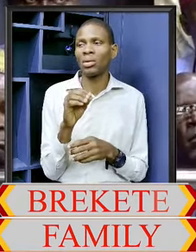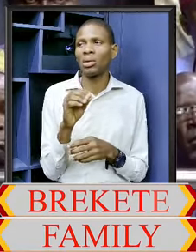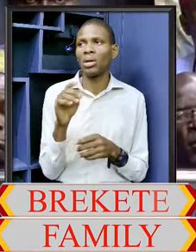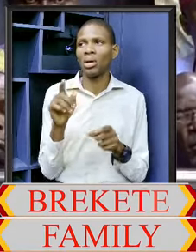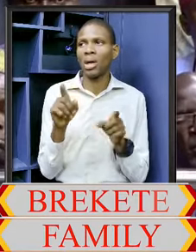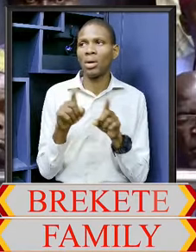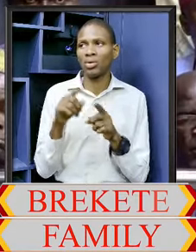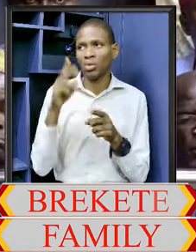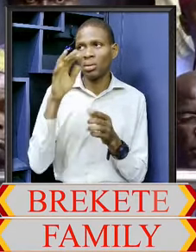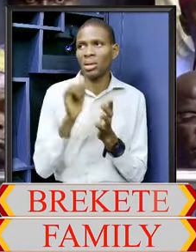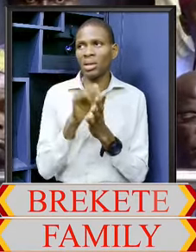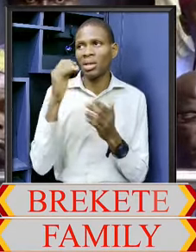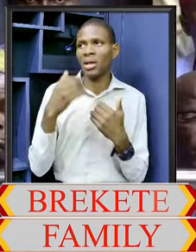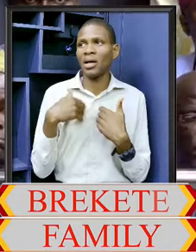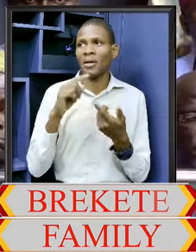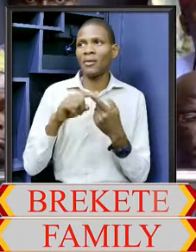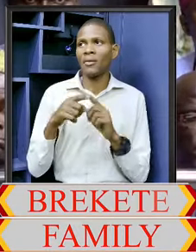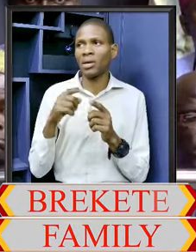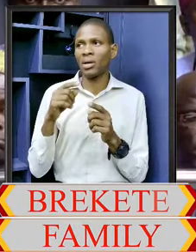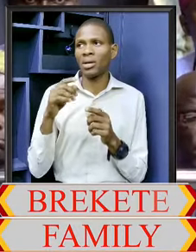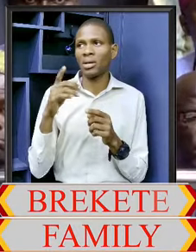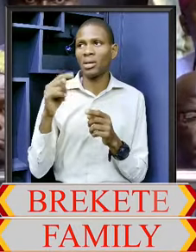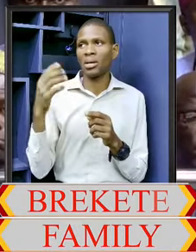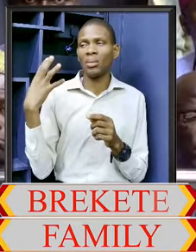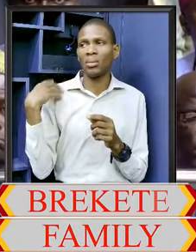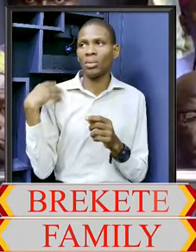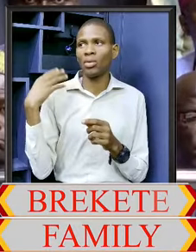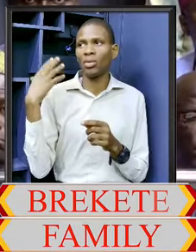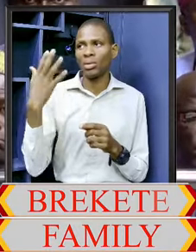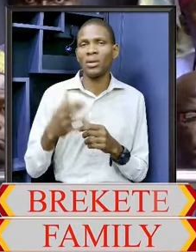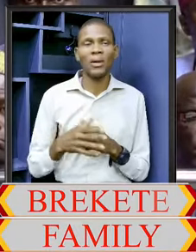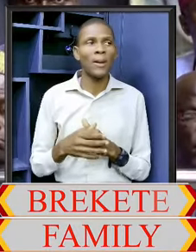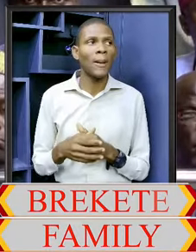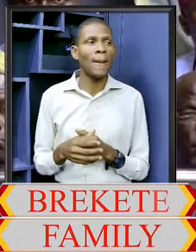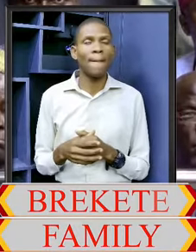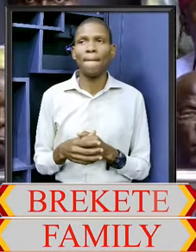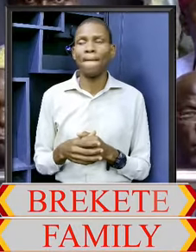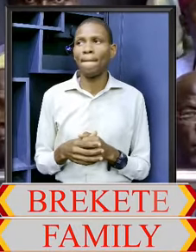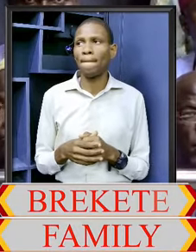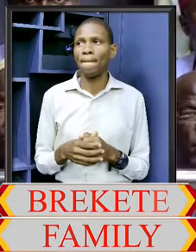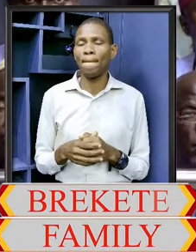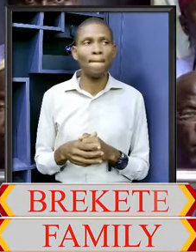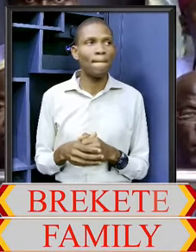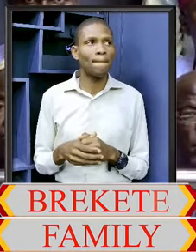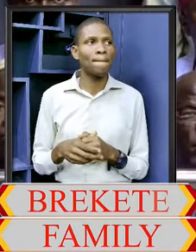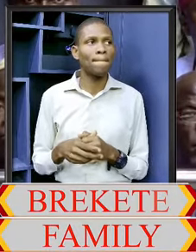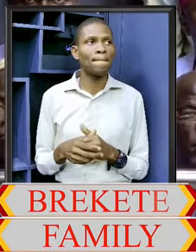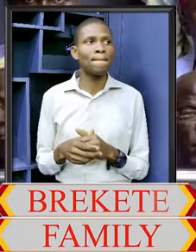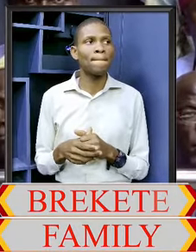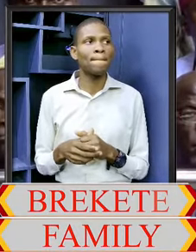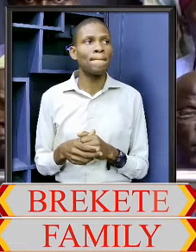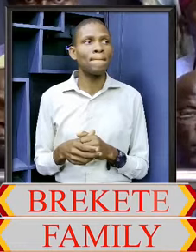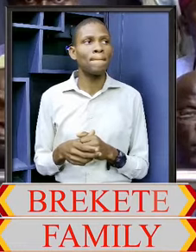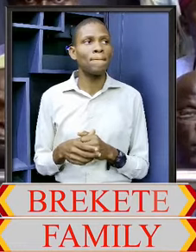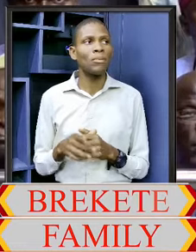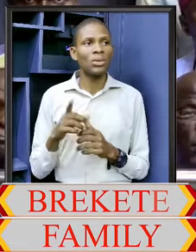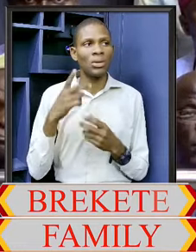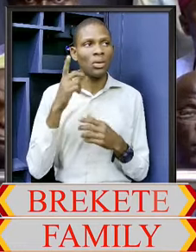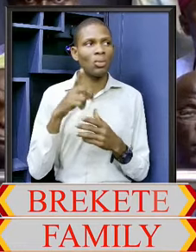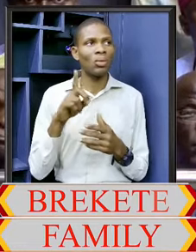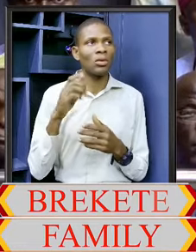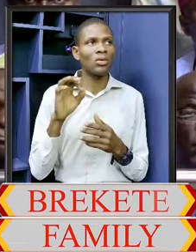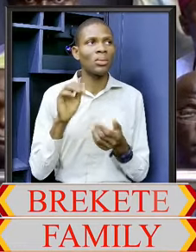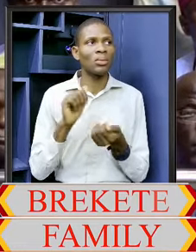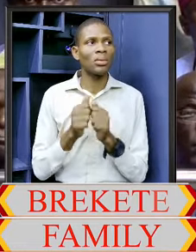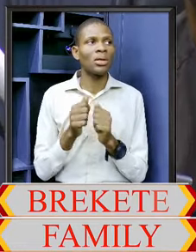according to him, he say he has friends, like his orgas and the rest. So no, wait. You see, one of the problems